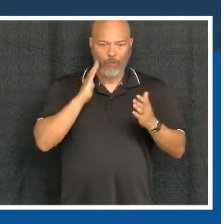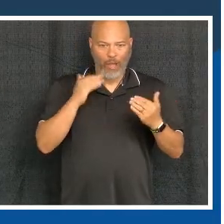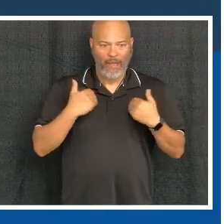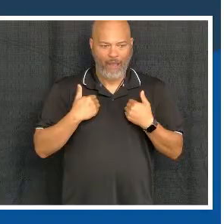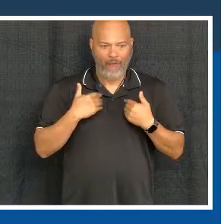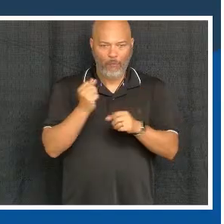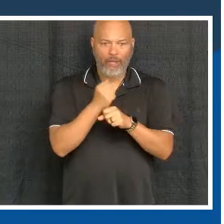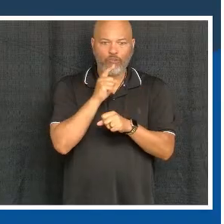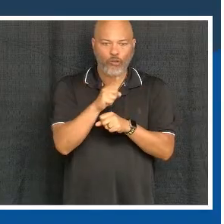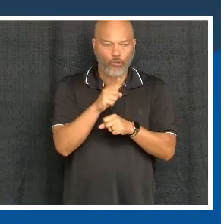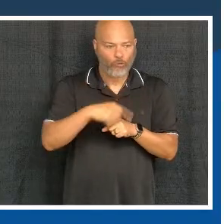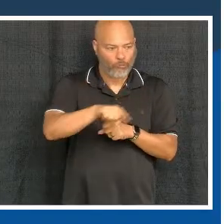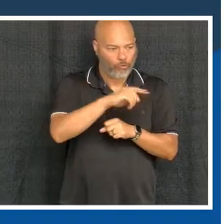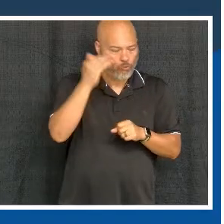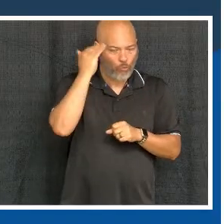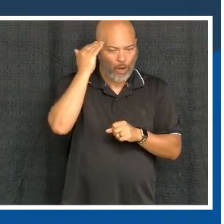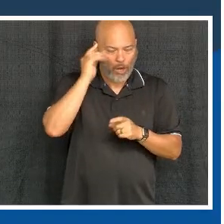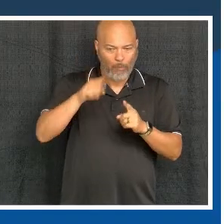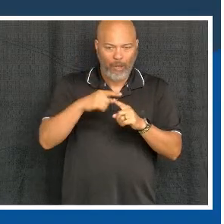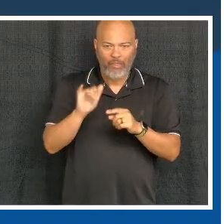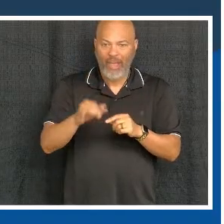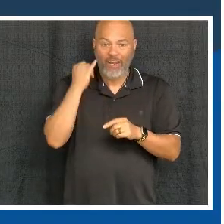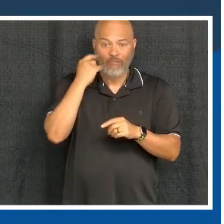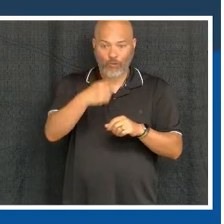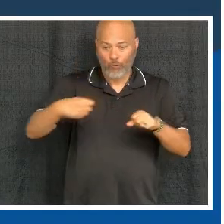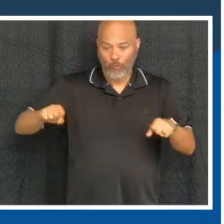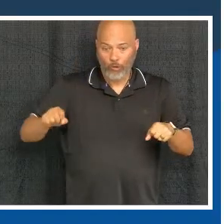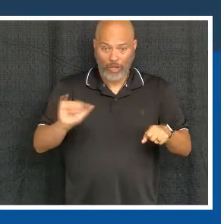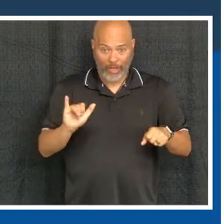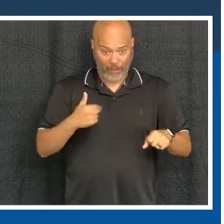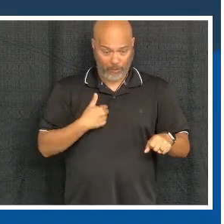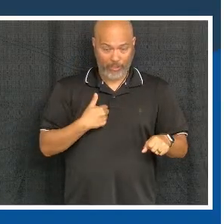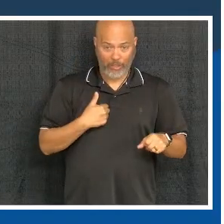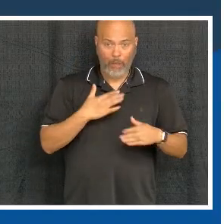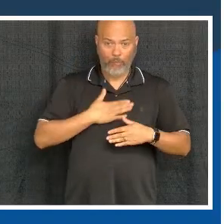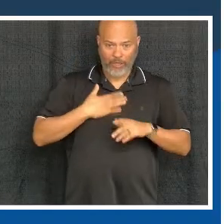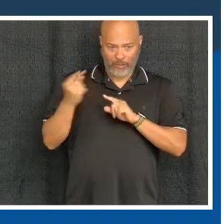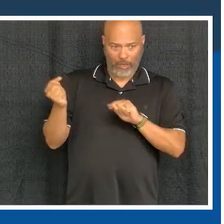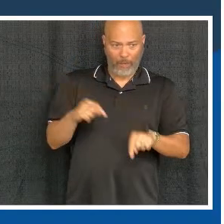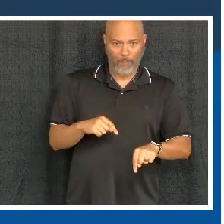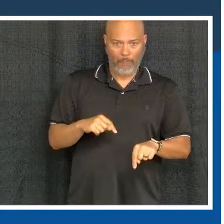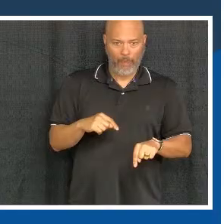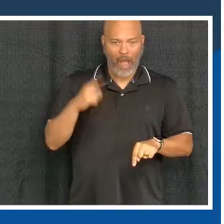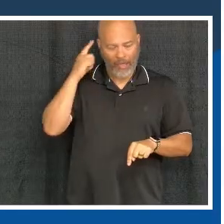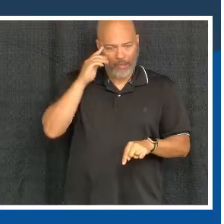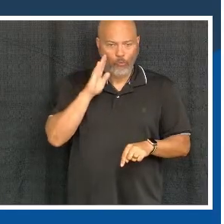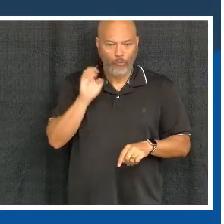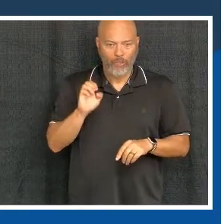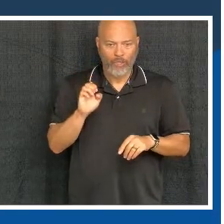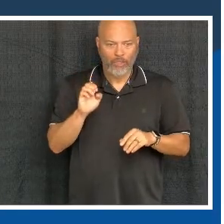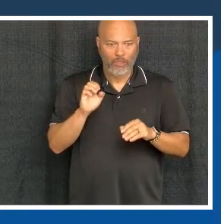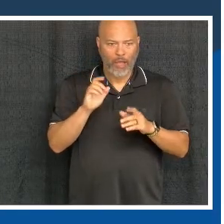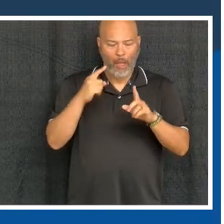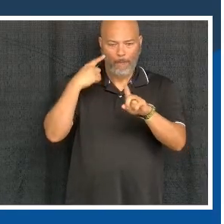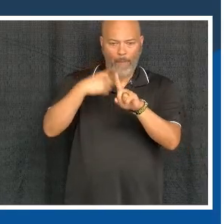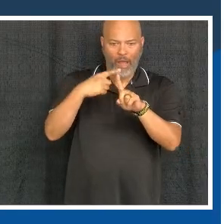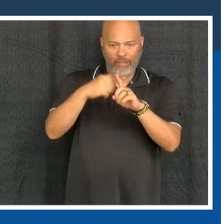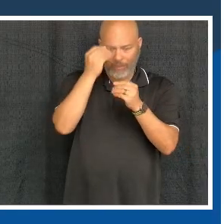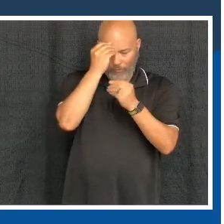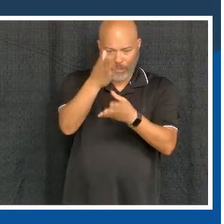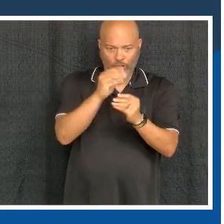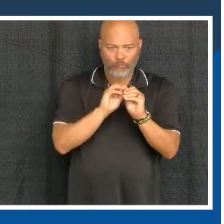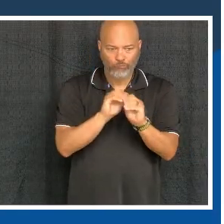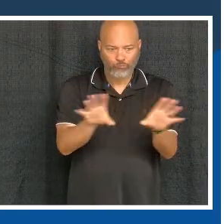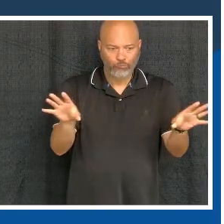Want to make sure that people are aware of that. If you ride a bike like I do, please attend. I think it's going to be very positive information put out,